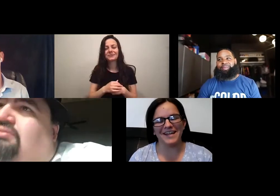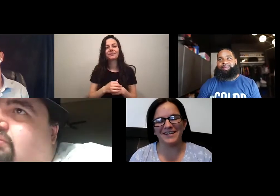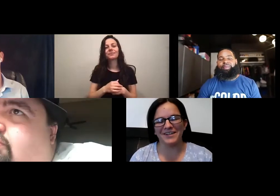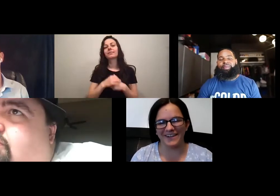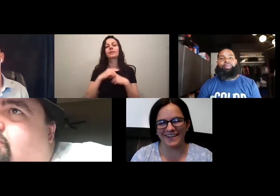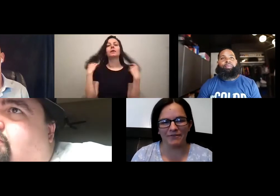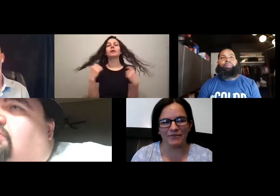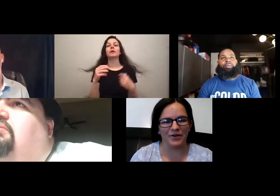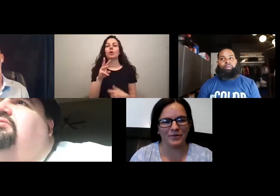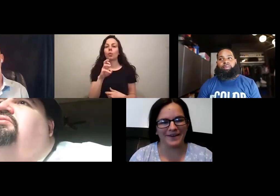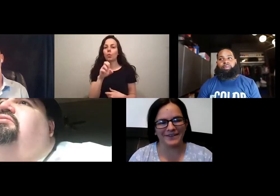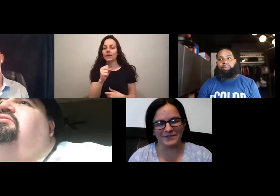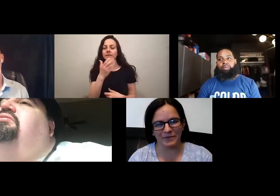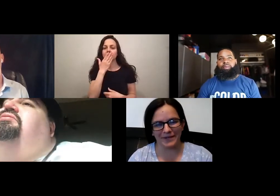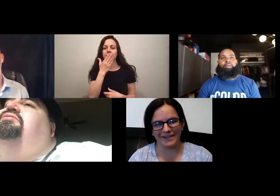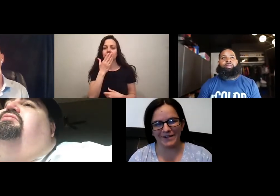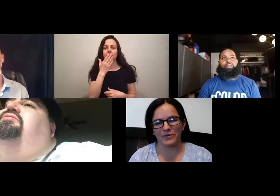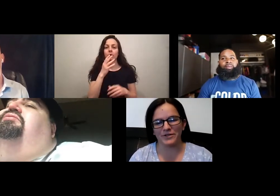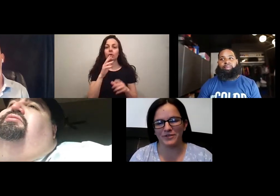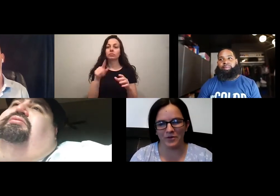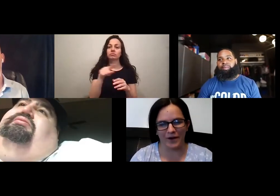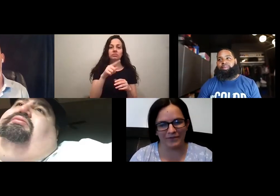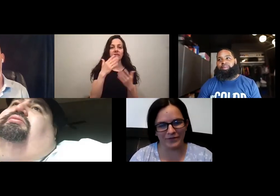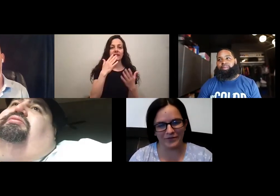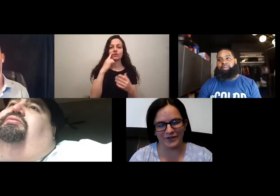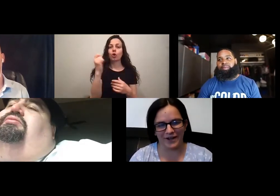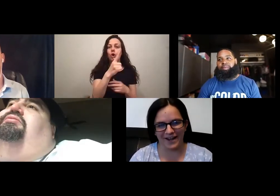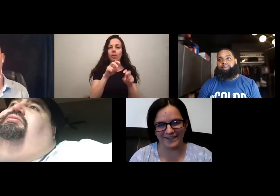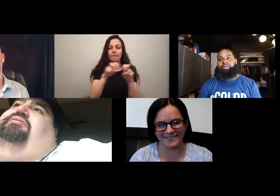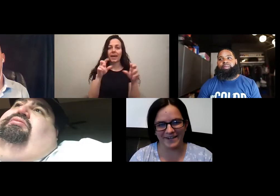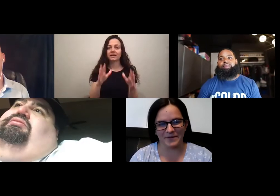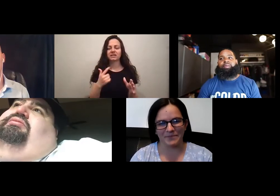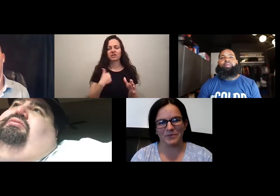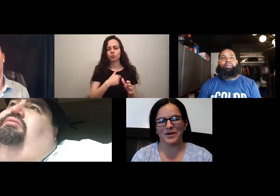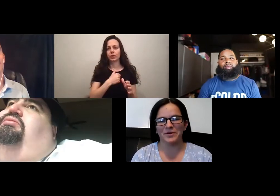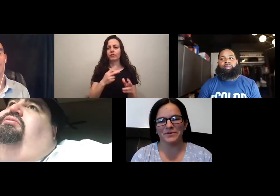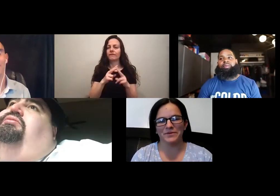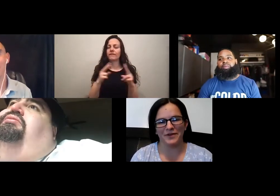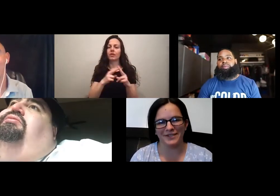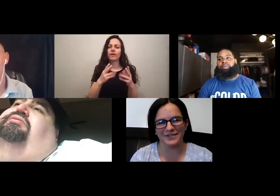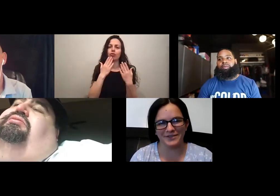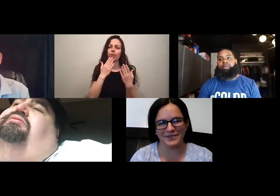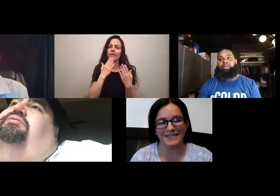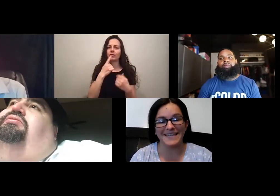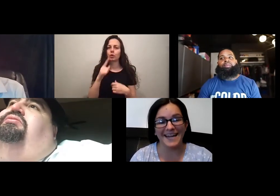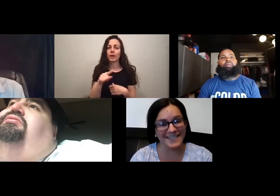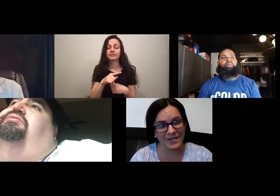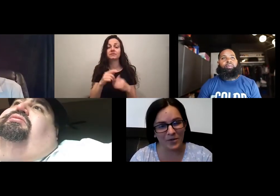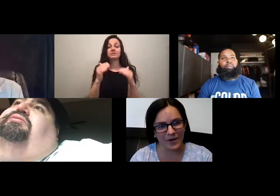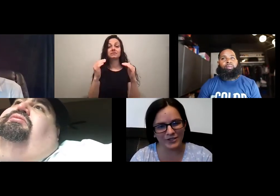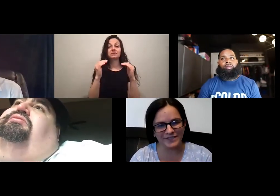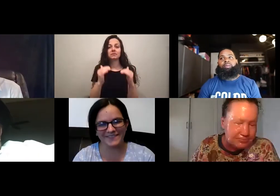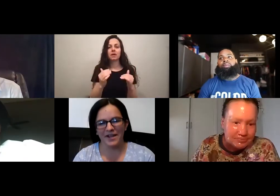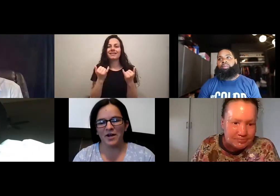Let's thank you again for all the panelists for being here. We're so grateful for you guys. We're going to move on to some